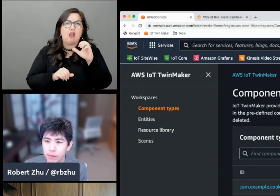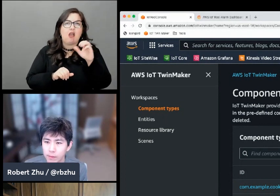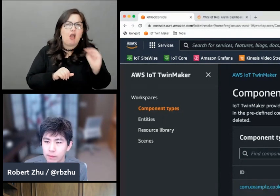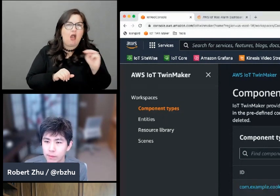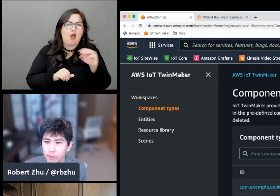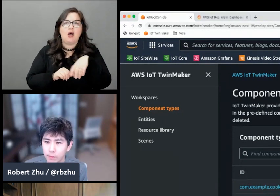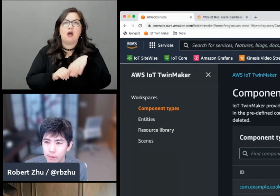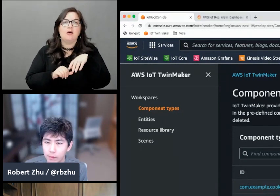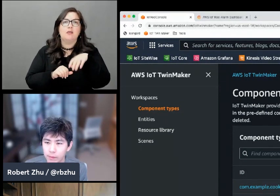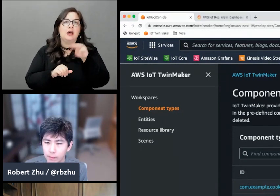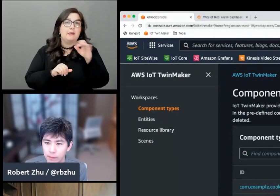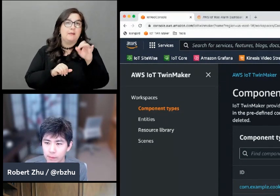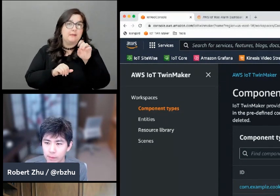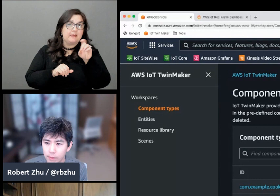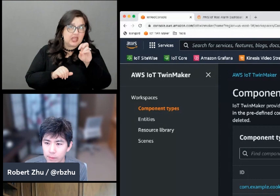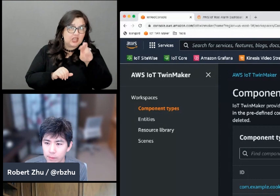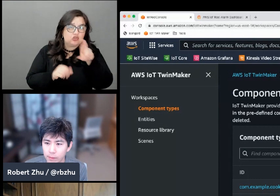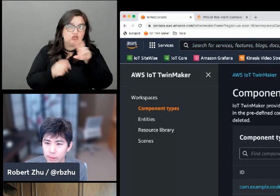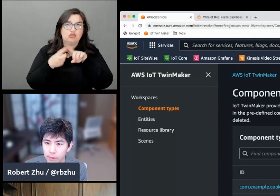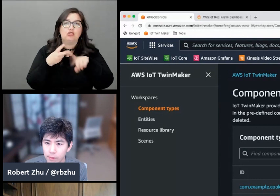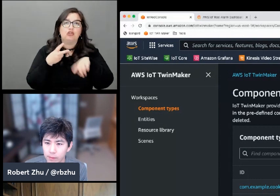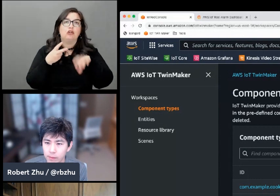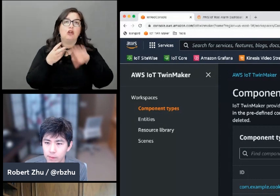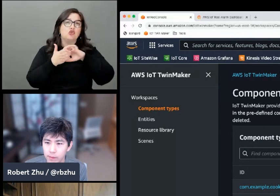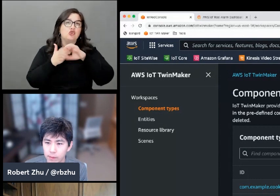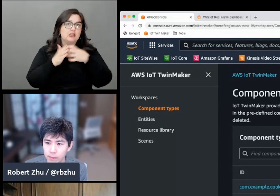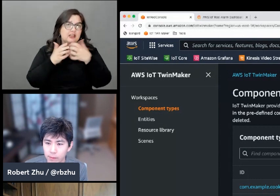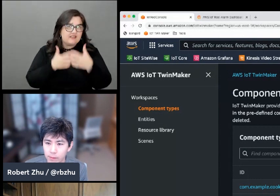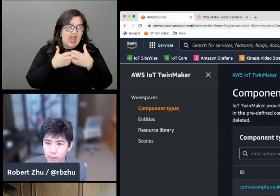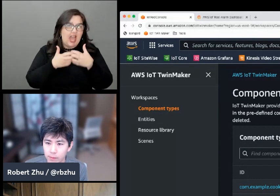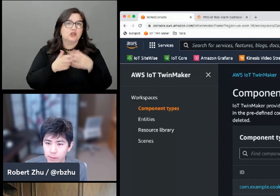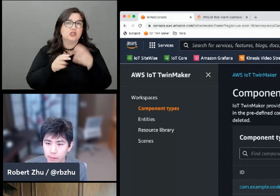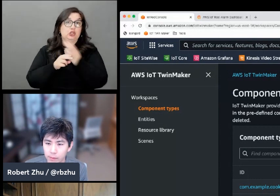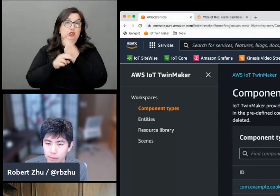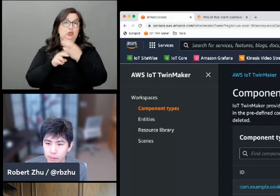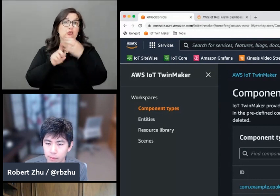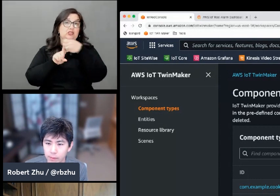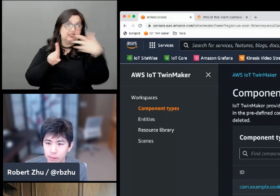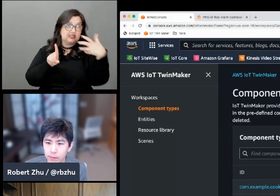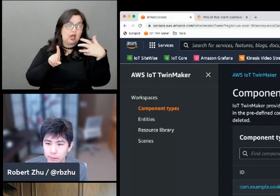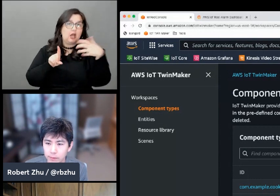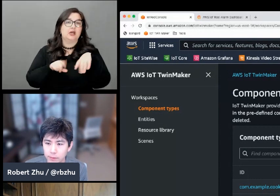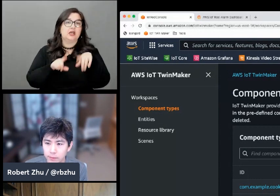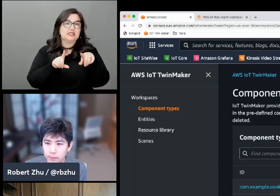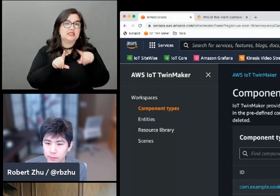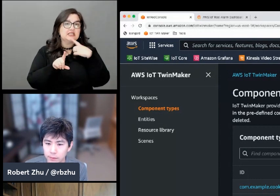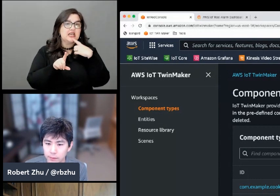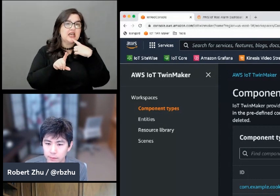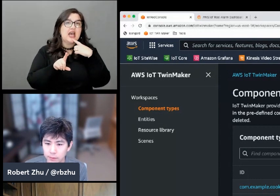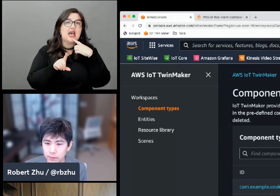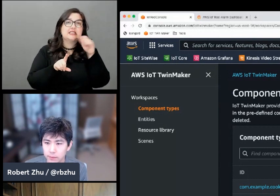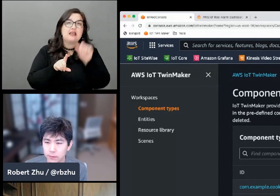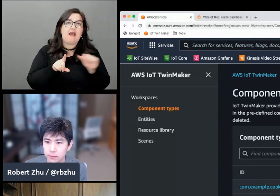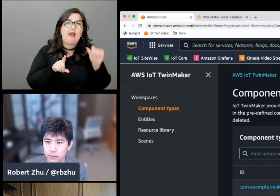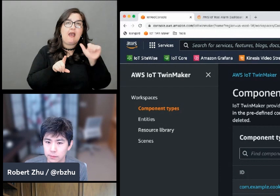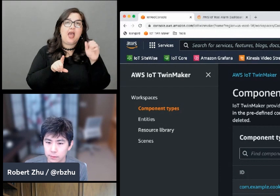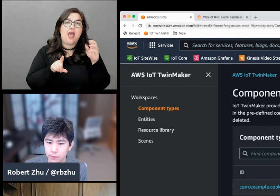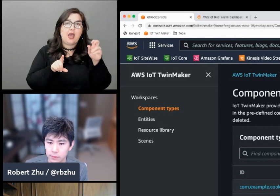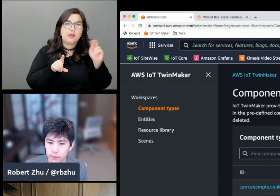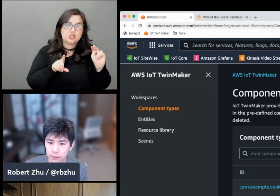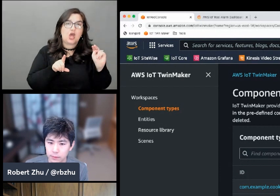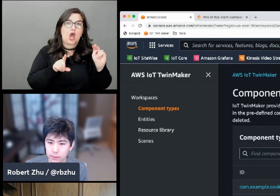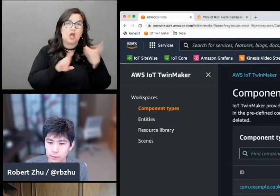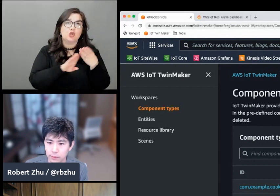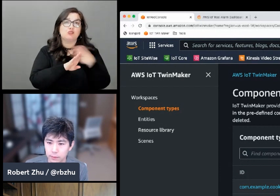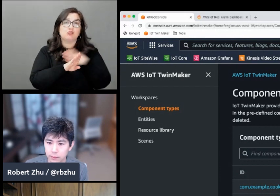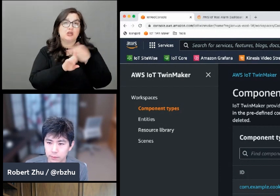com.example.cookiefactory.mixer. That's a user-defined component. And then the other ones that are com.amazon.IoT TwinMaker, those are predefined ones that you get out of the